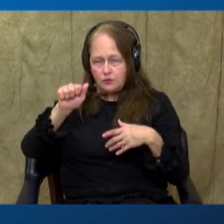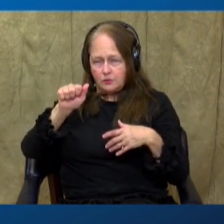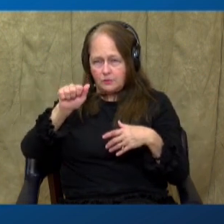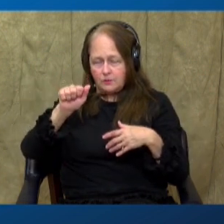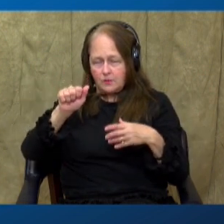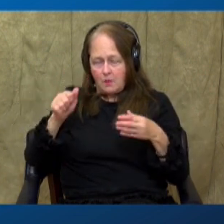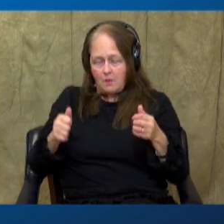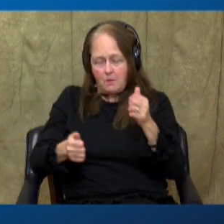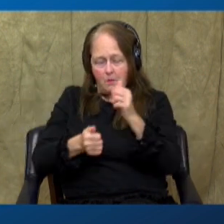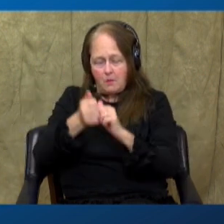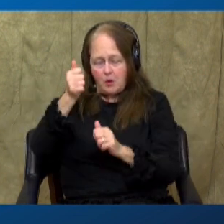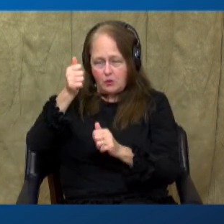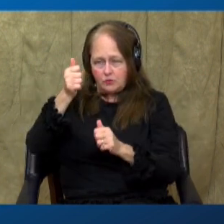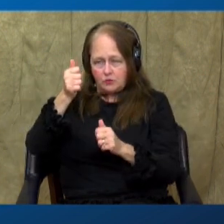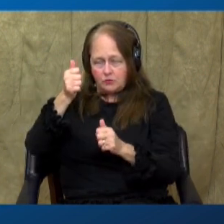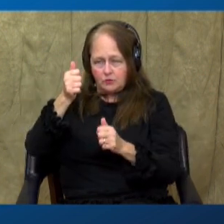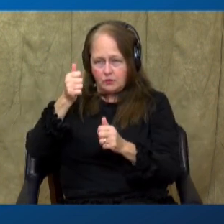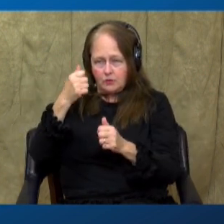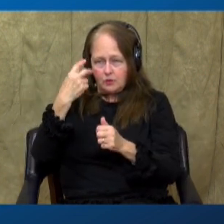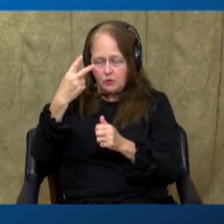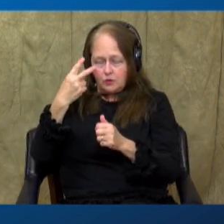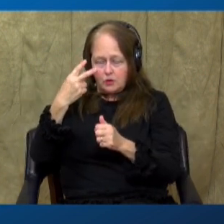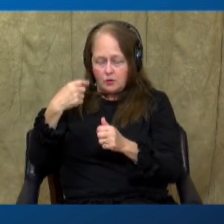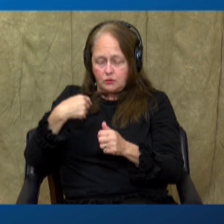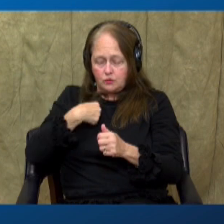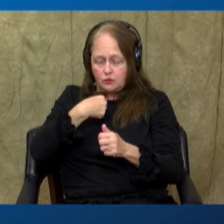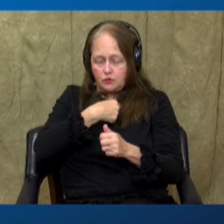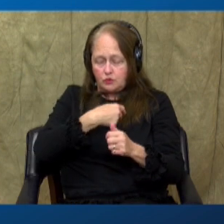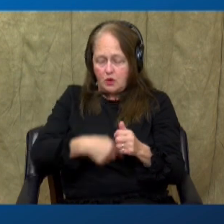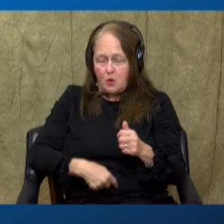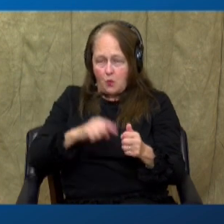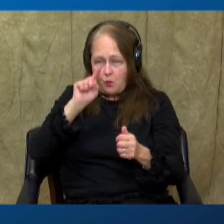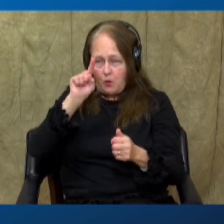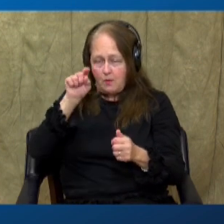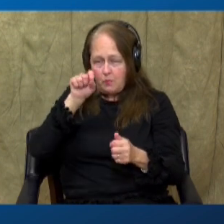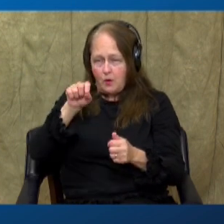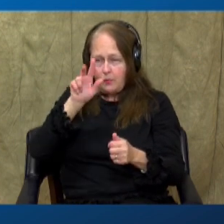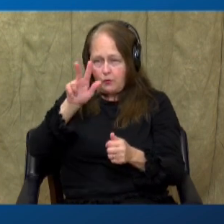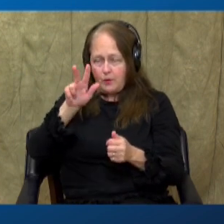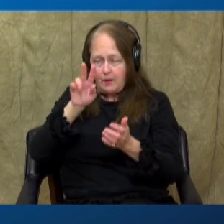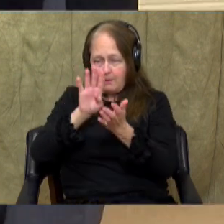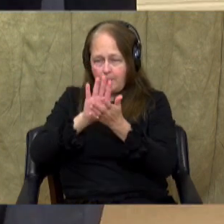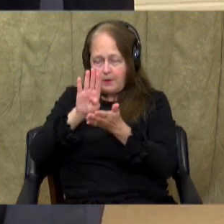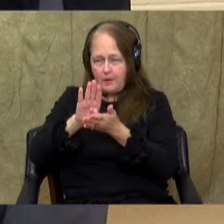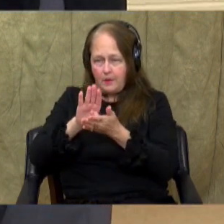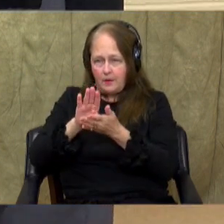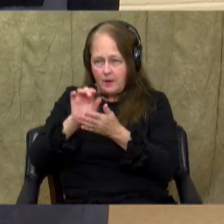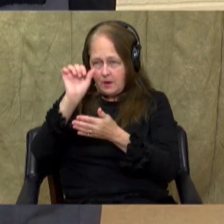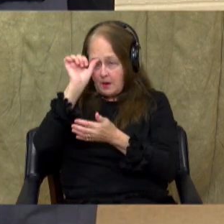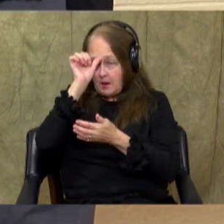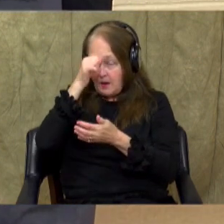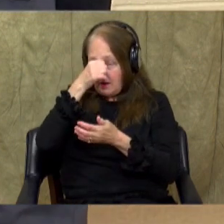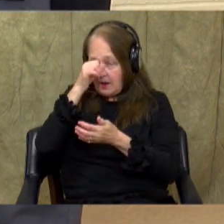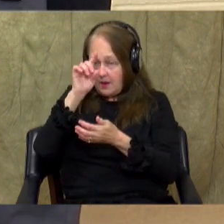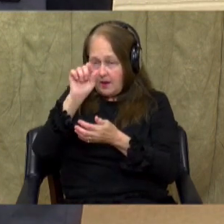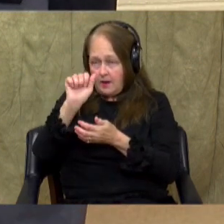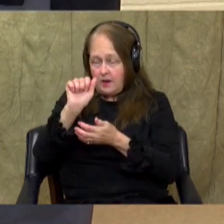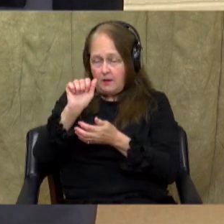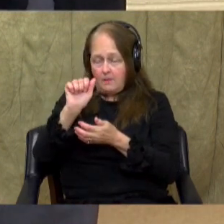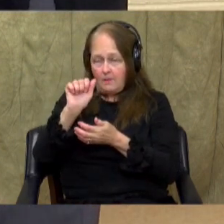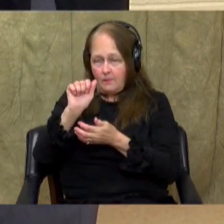is going to have the most with the two countries, China with 1.3 billion people and India with 1.1 billion